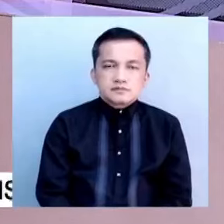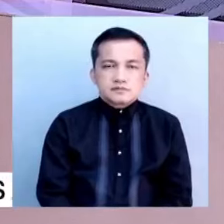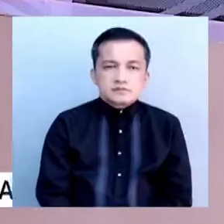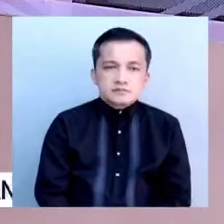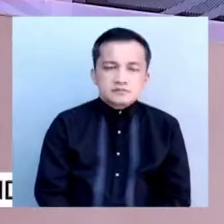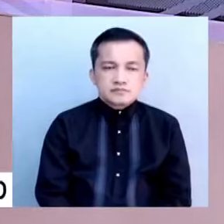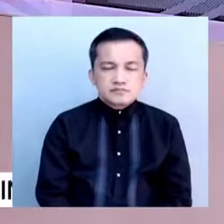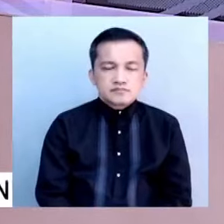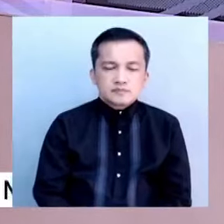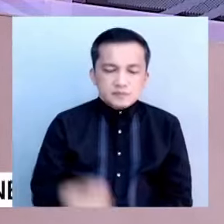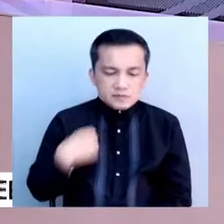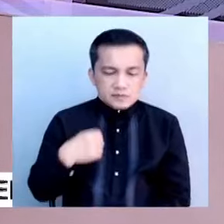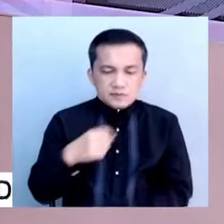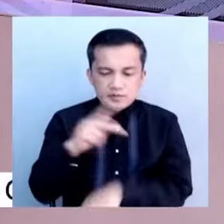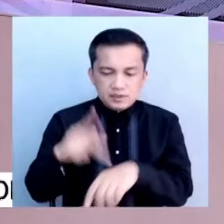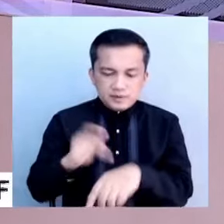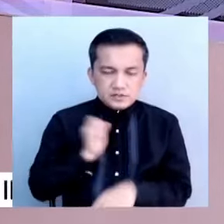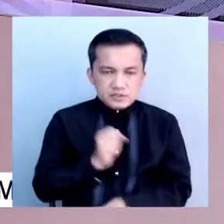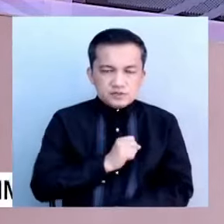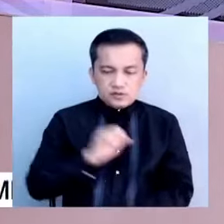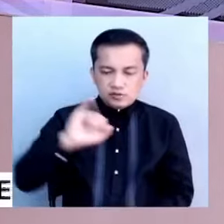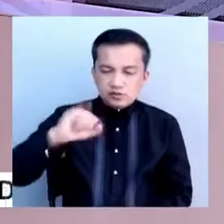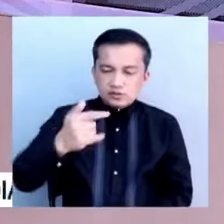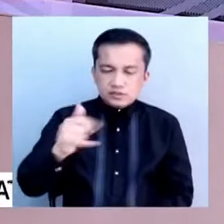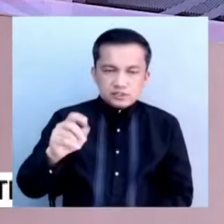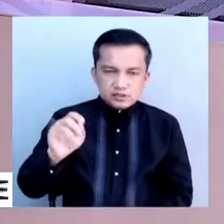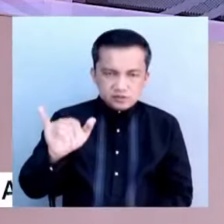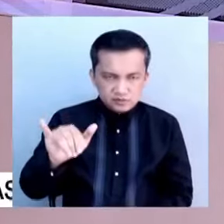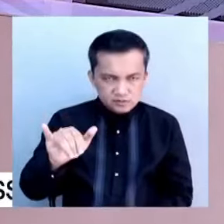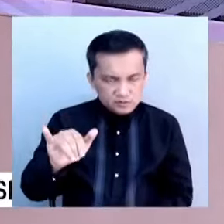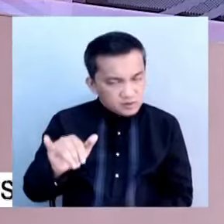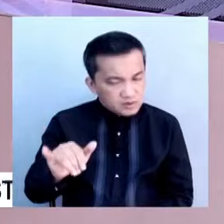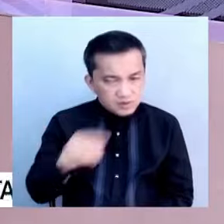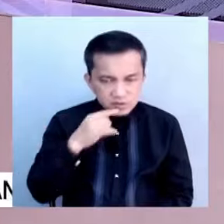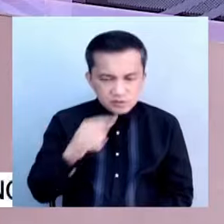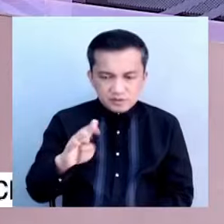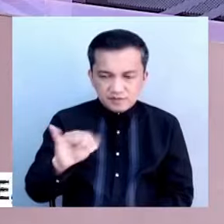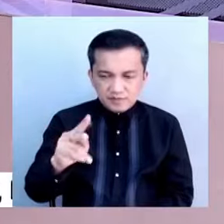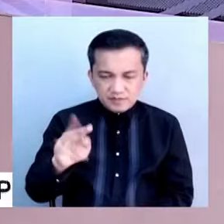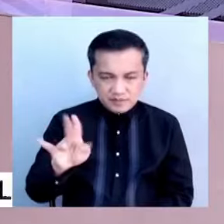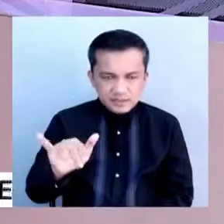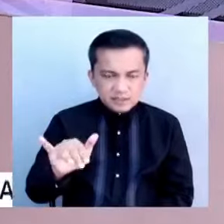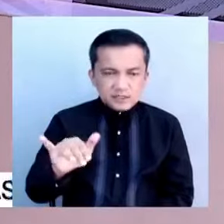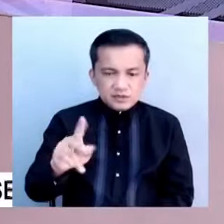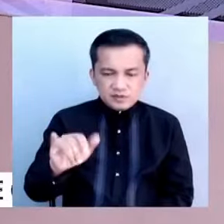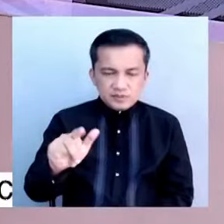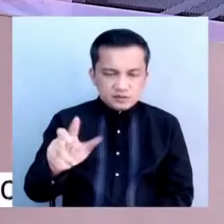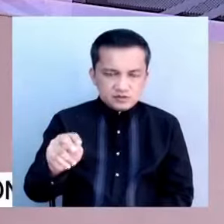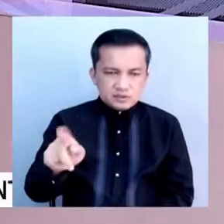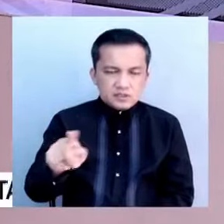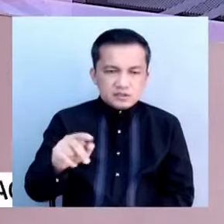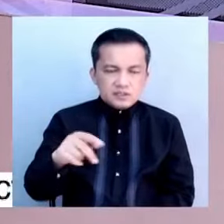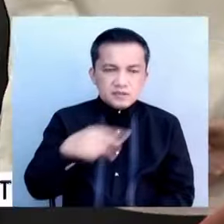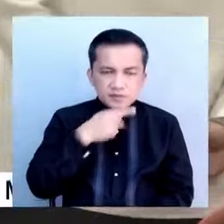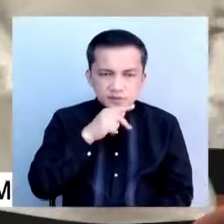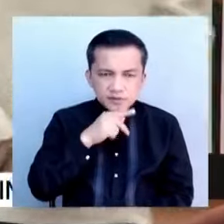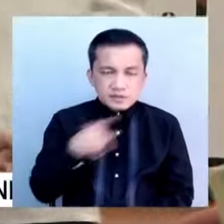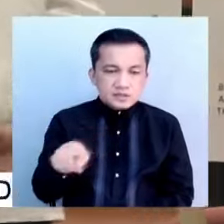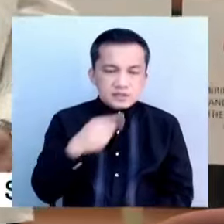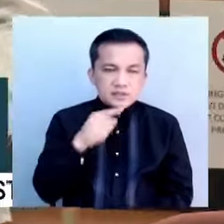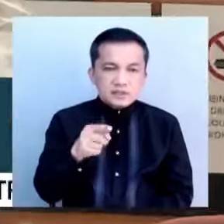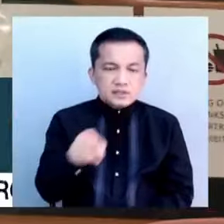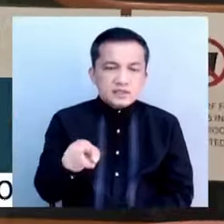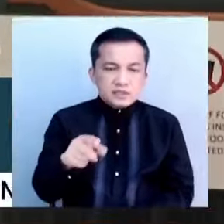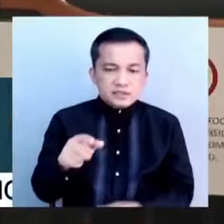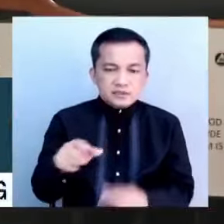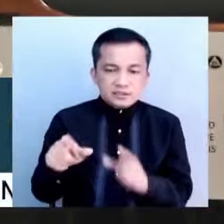Philippine Senator Jinggoy Estrada hoping for a reversal of his bribery conviction in the pork barrel scam. Estrada says his legal team is